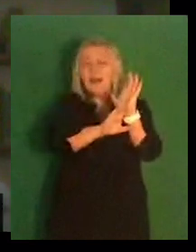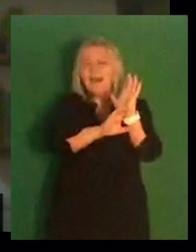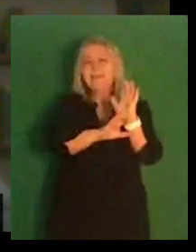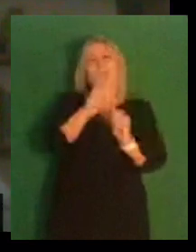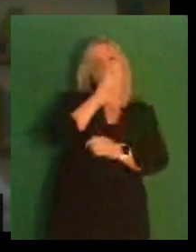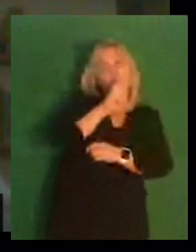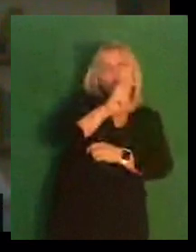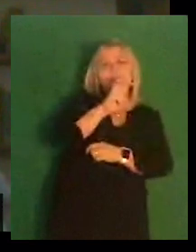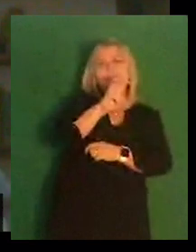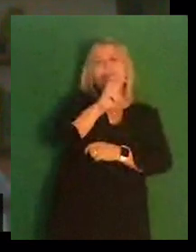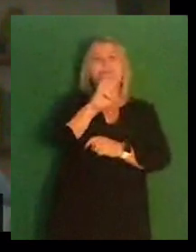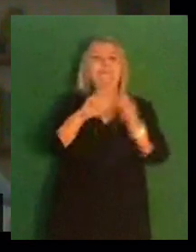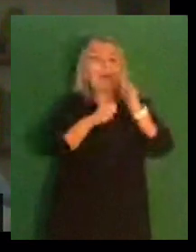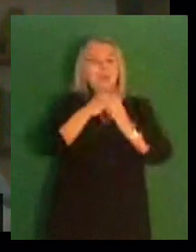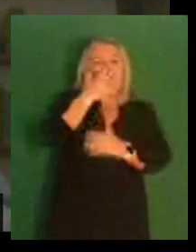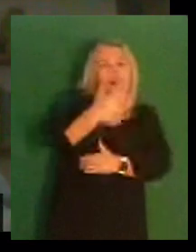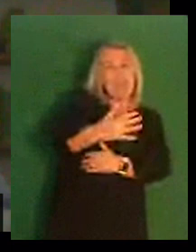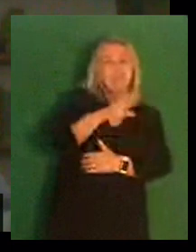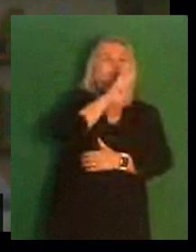because we worked on a very short timeline, so